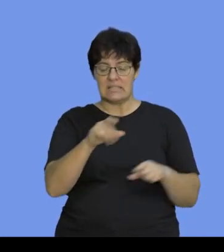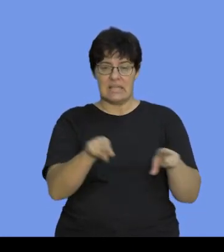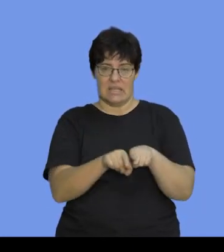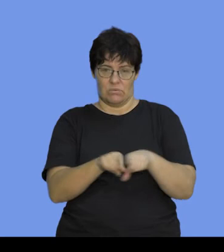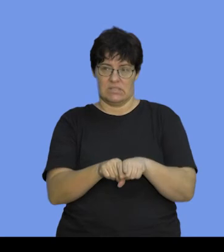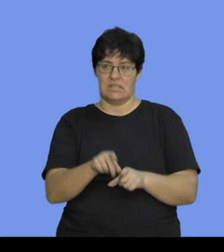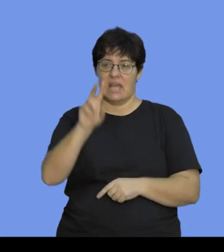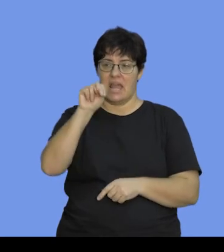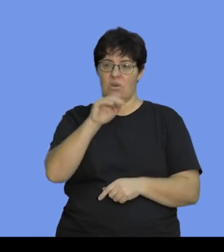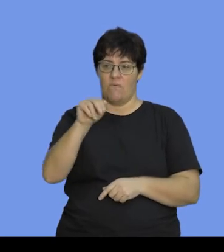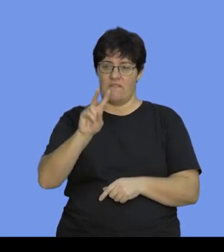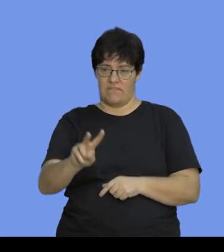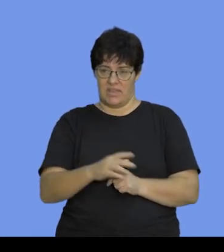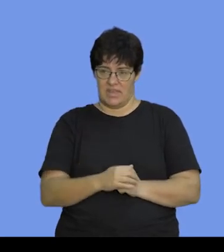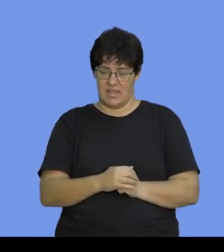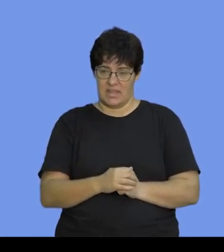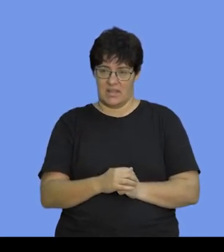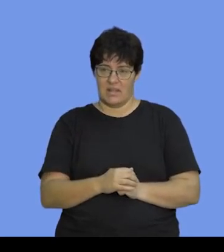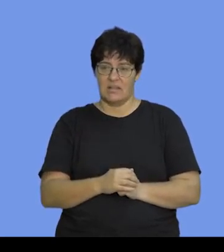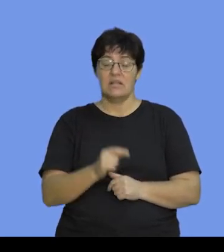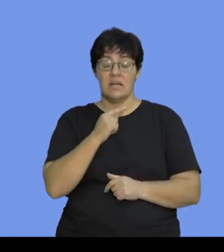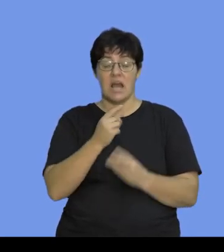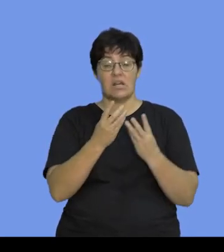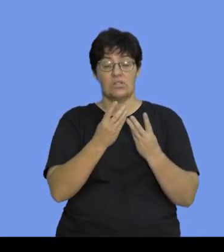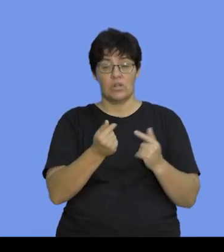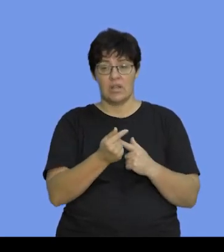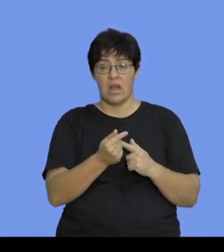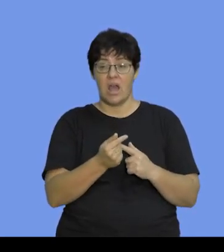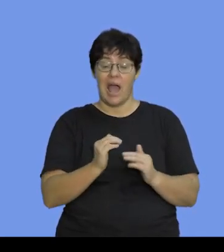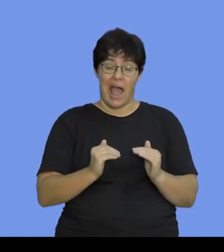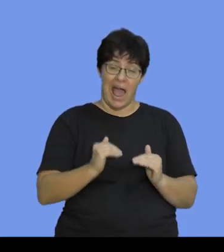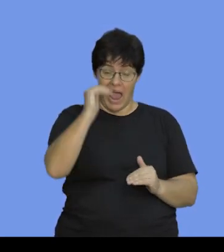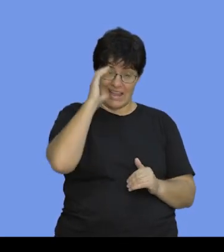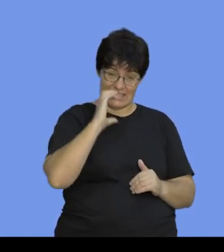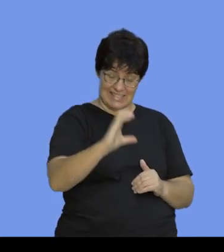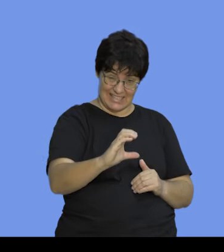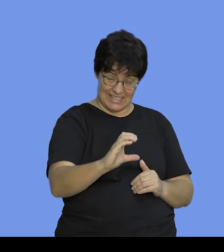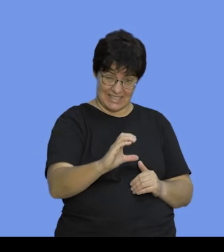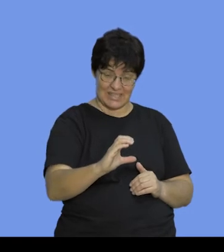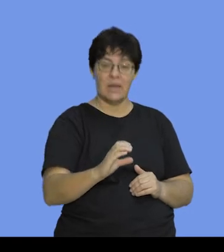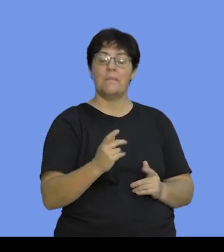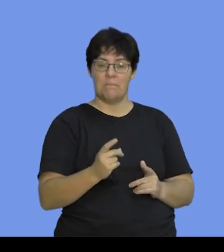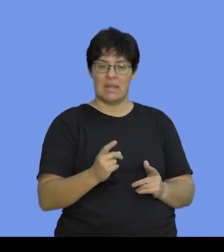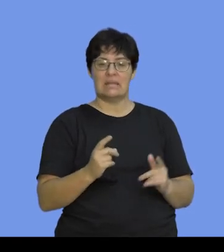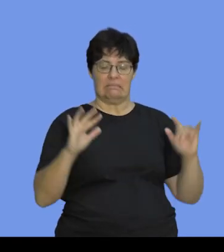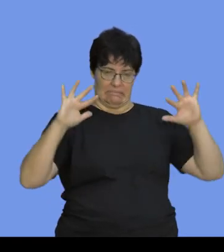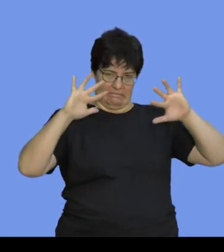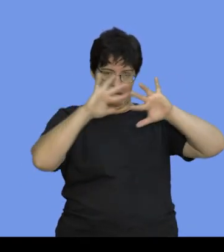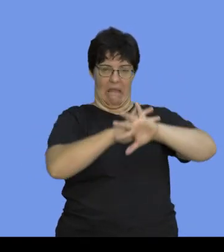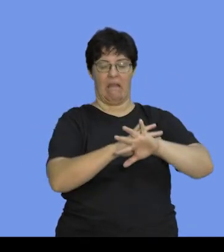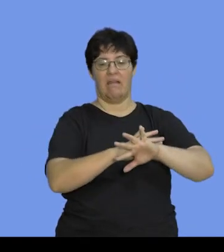to N over V. Okay, furthermore, a solution of a higher concentration may sometimes have a darker color. This